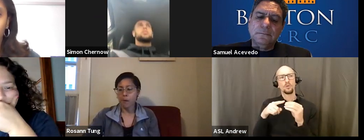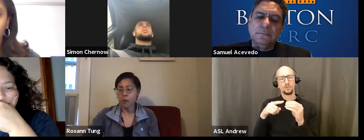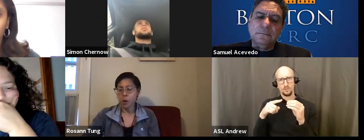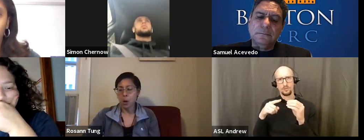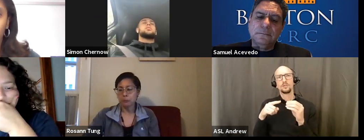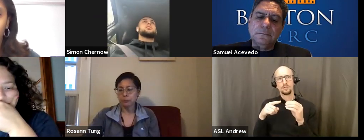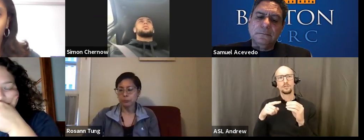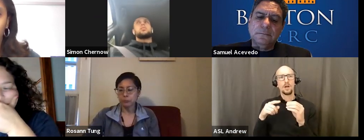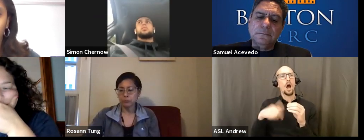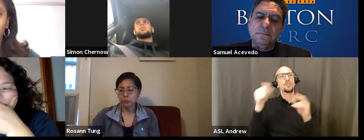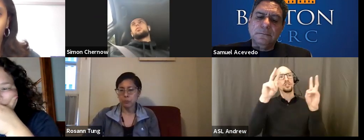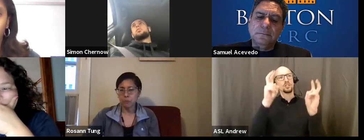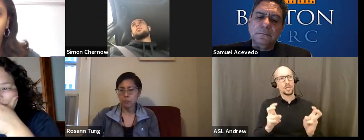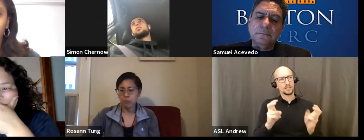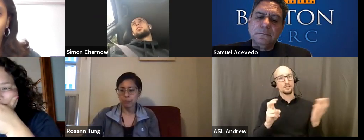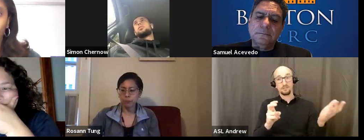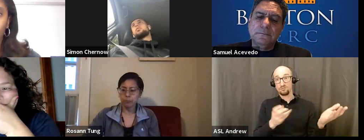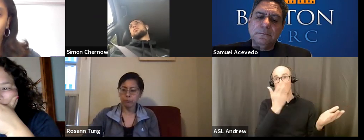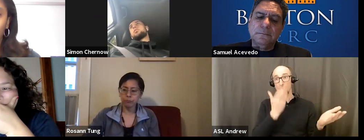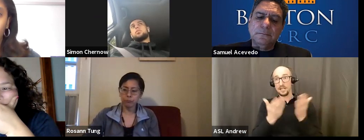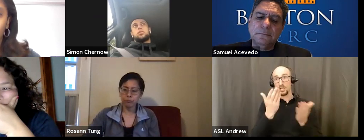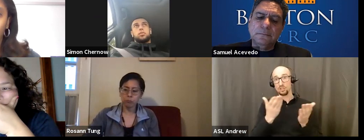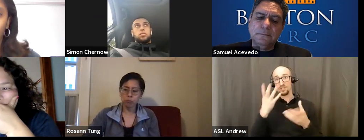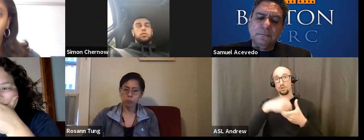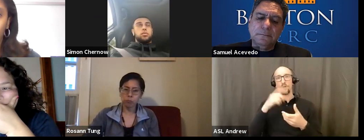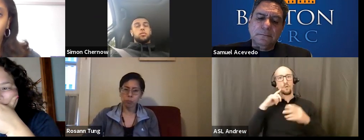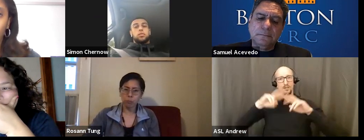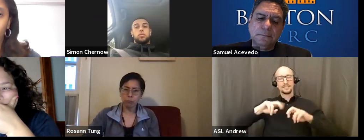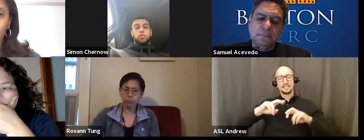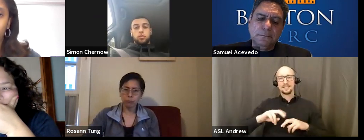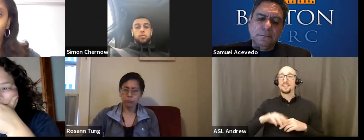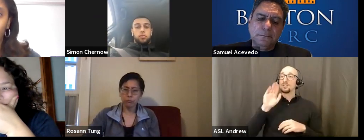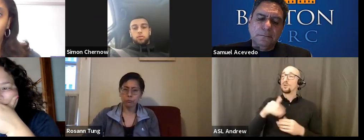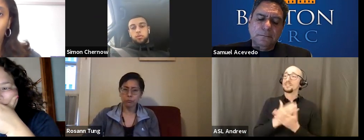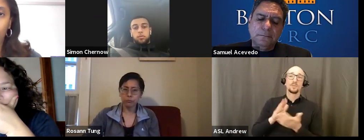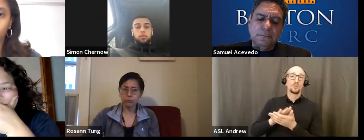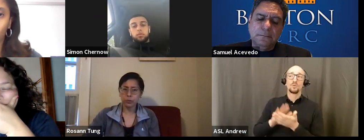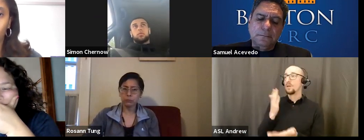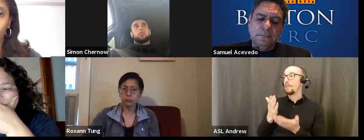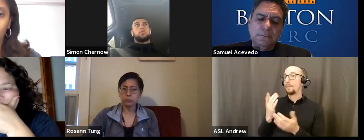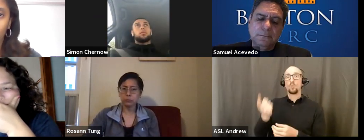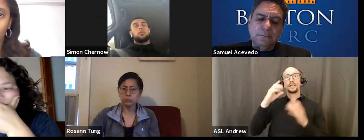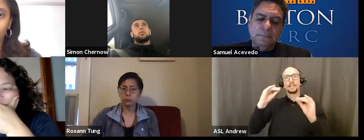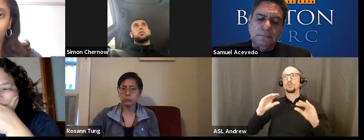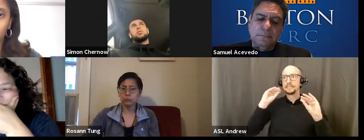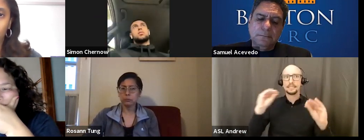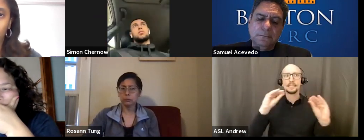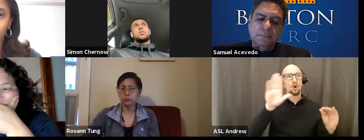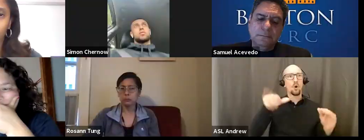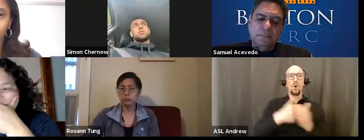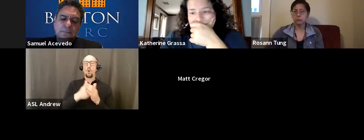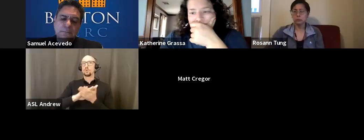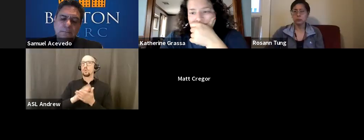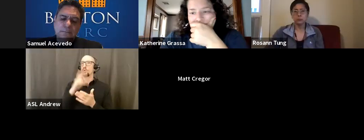other subjects. I guess I'm thinking of some schools where a teacher might teach the entire school in a